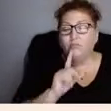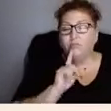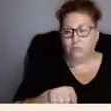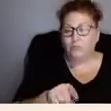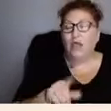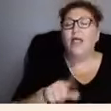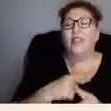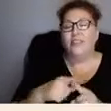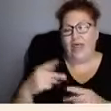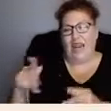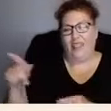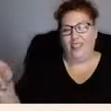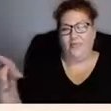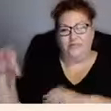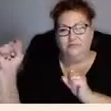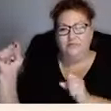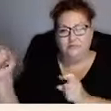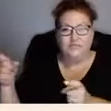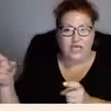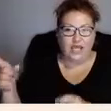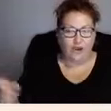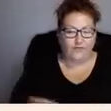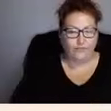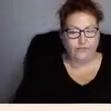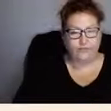take care of it.